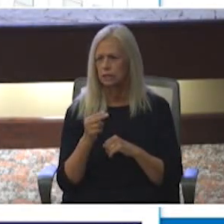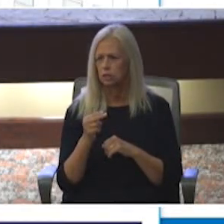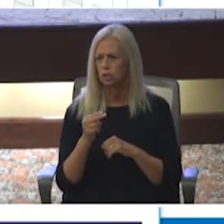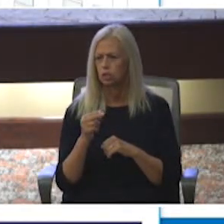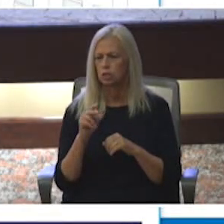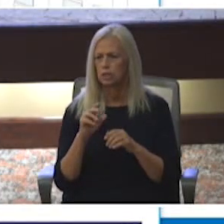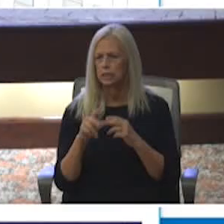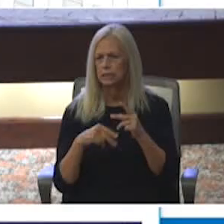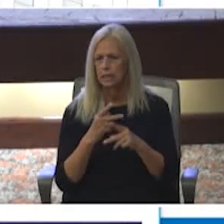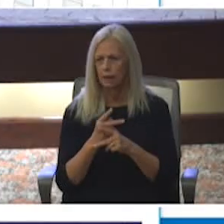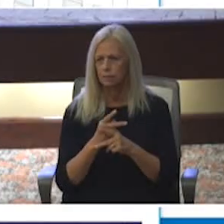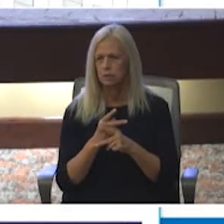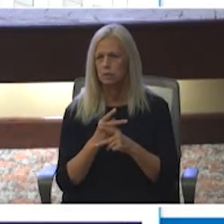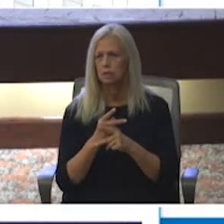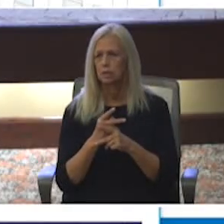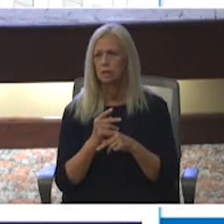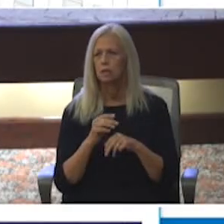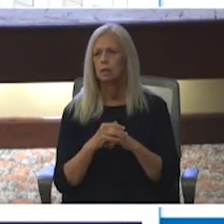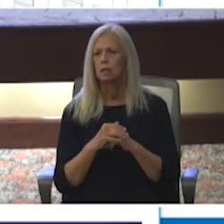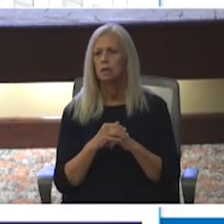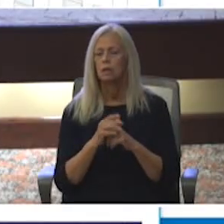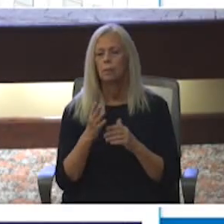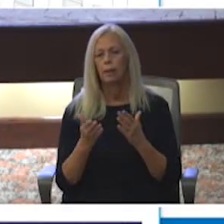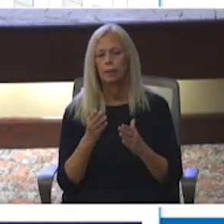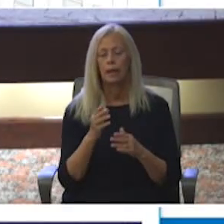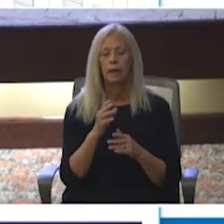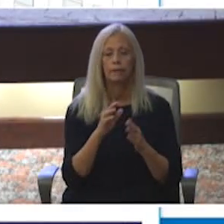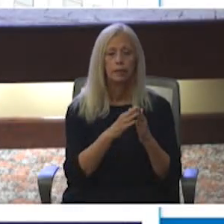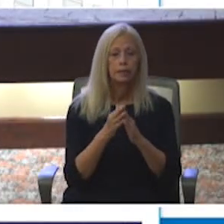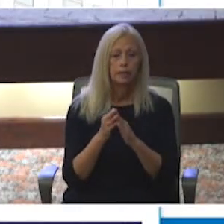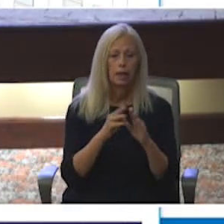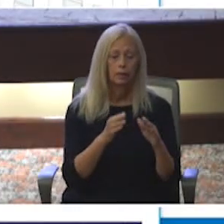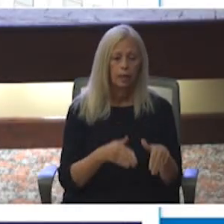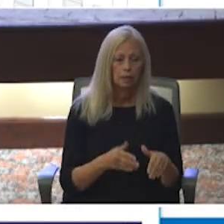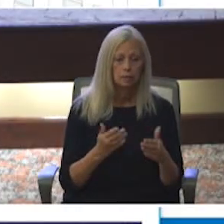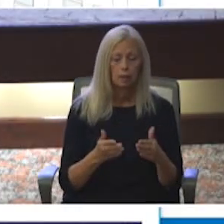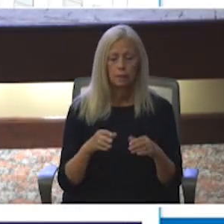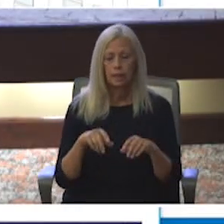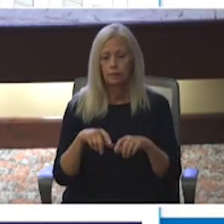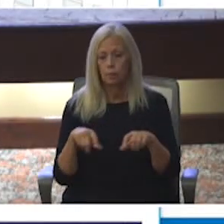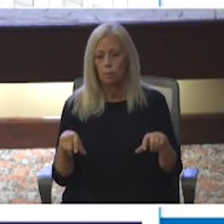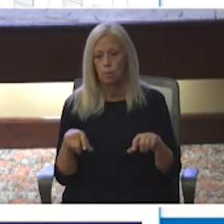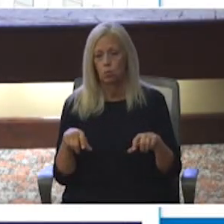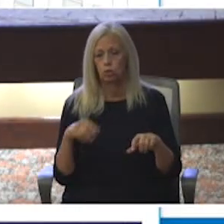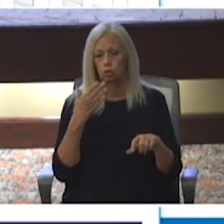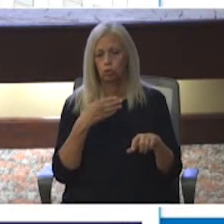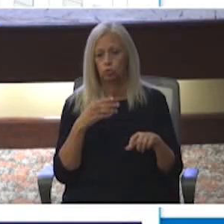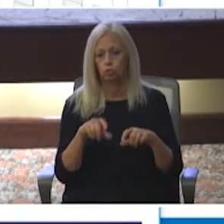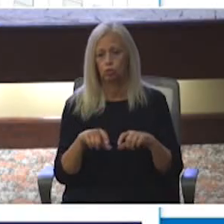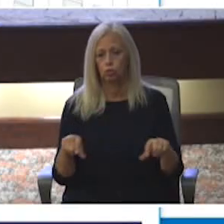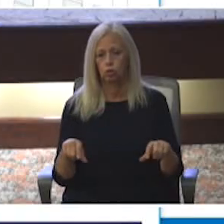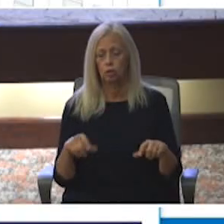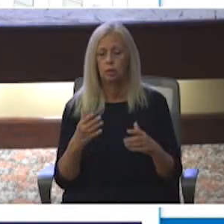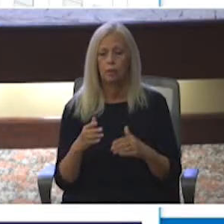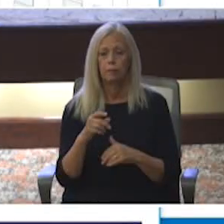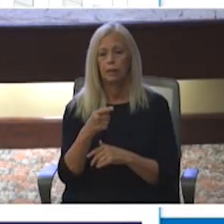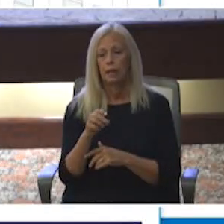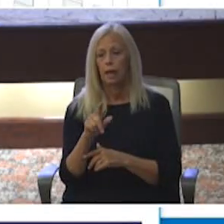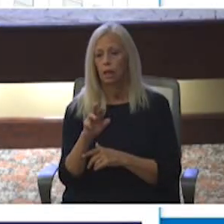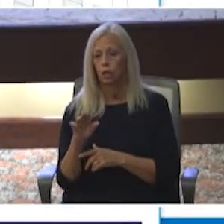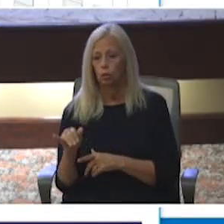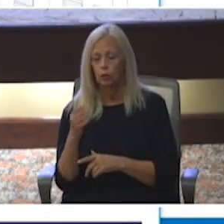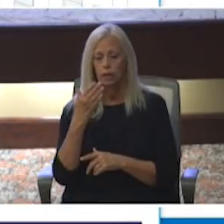mixed-use residential building like a townhouse. You might have a porch. You might have a gallery or a